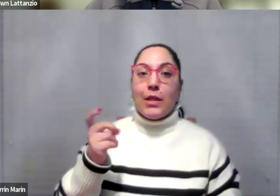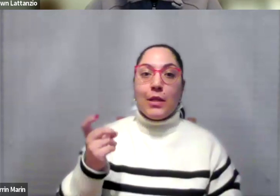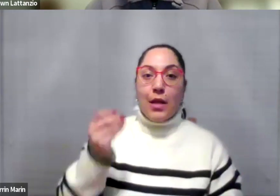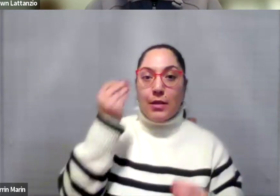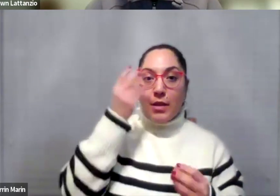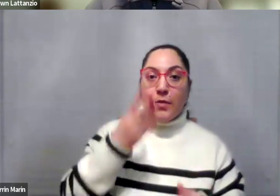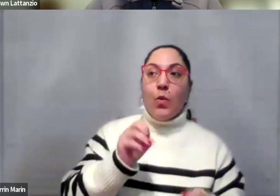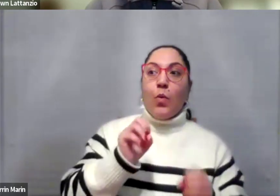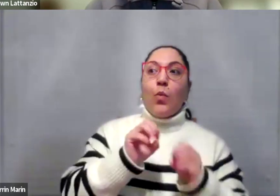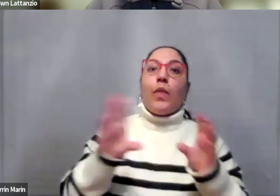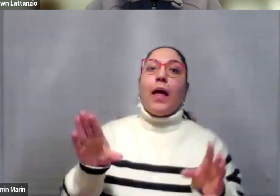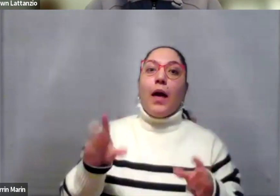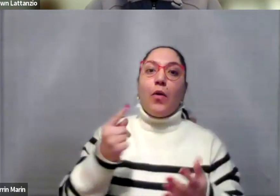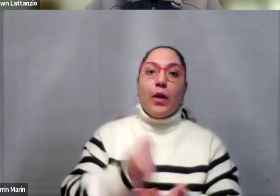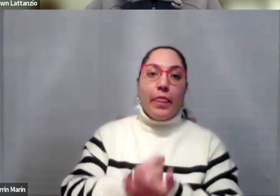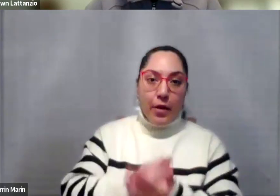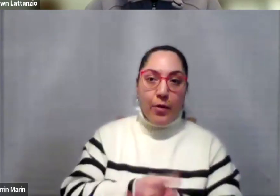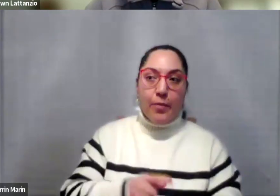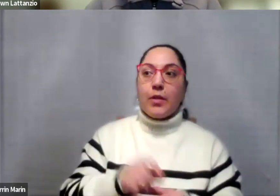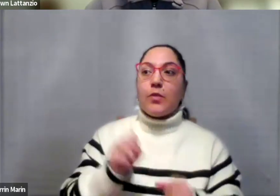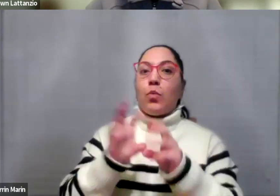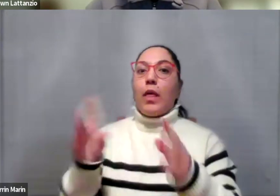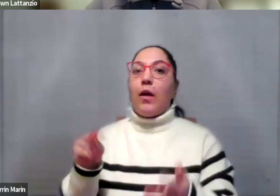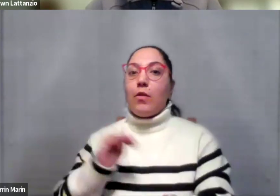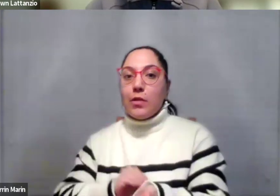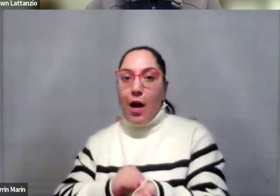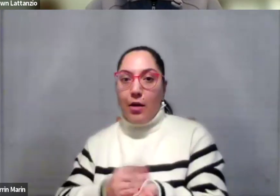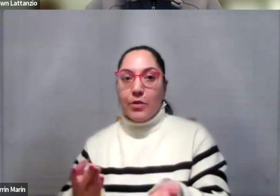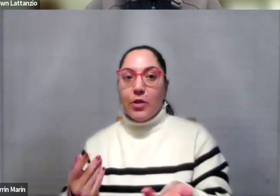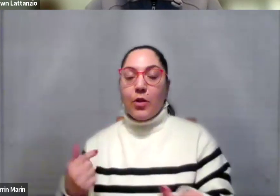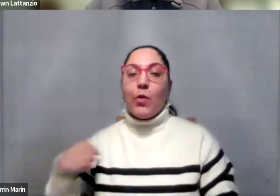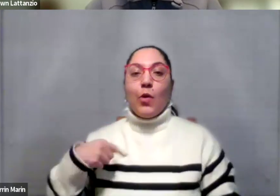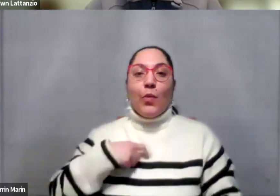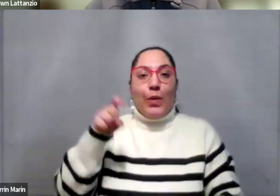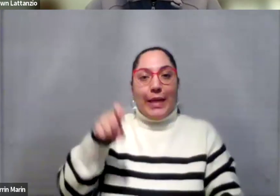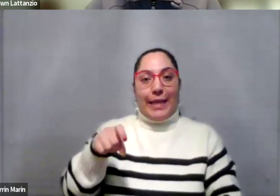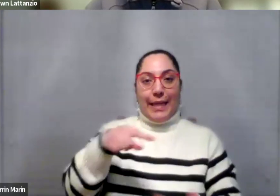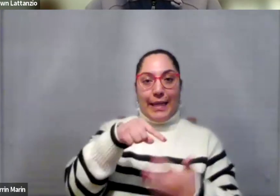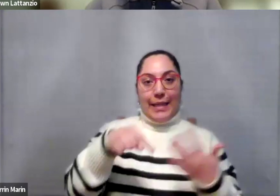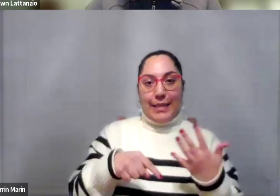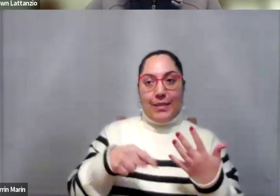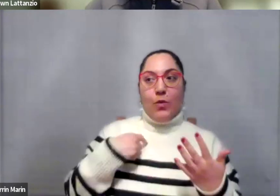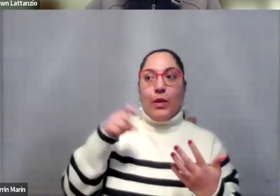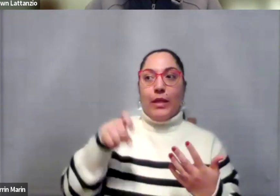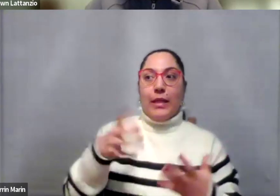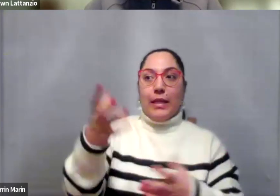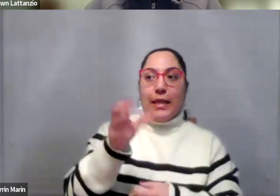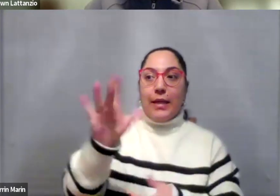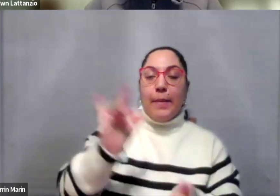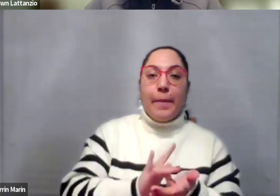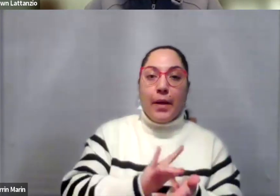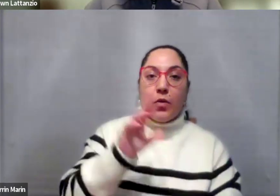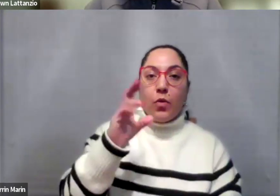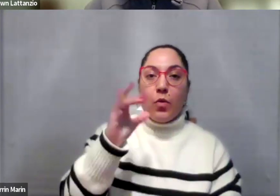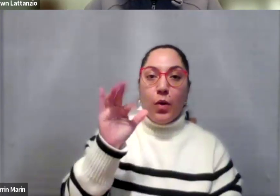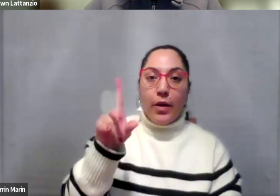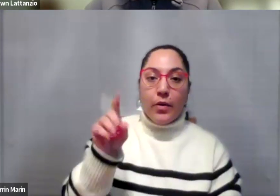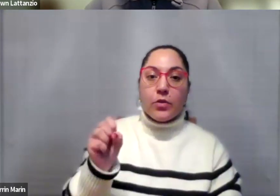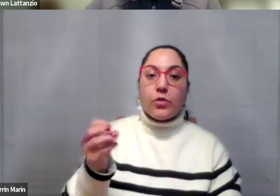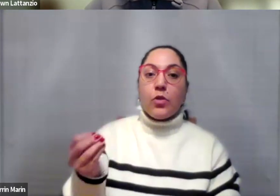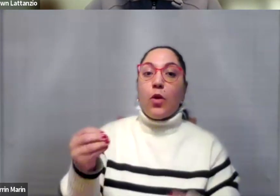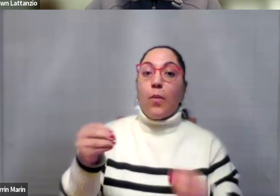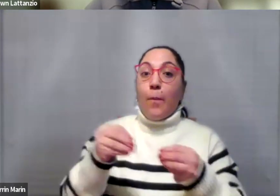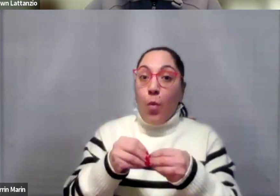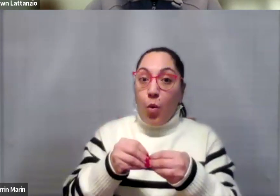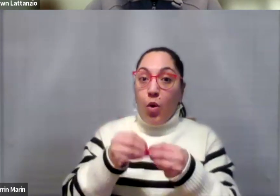a therapist listed, without a doctor listed. And we do need to reach out and collect records from those individuals. So the more thorough you